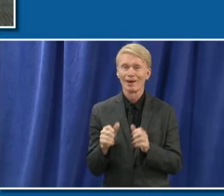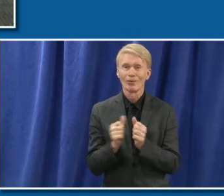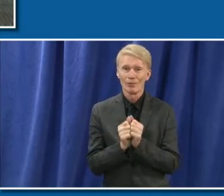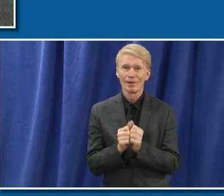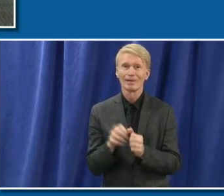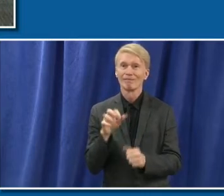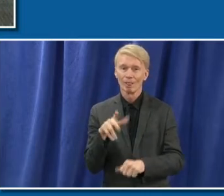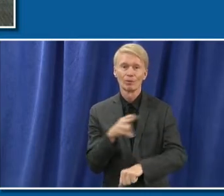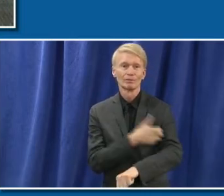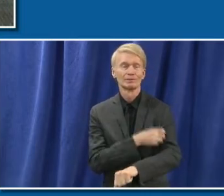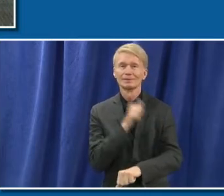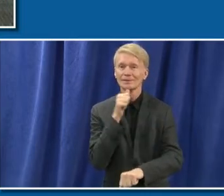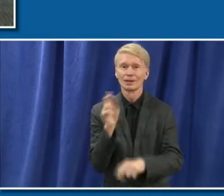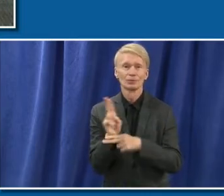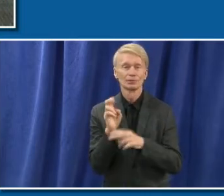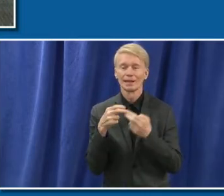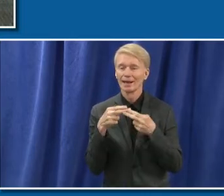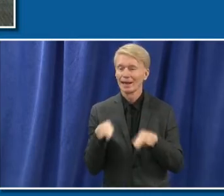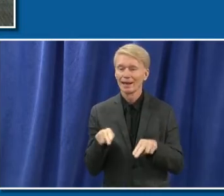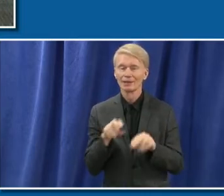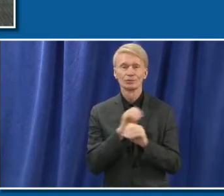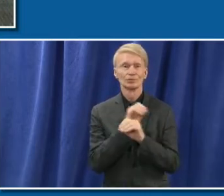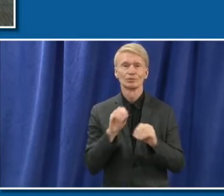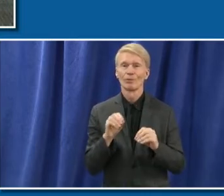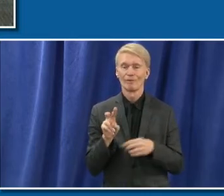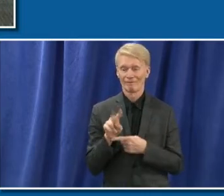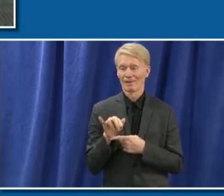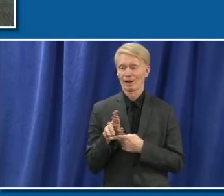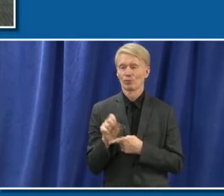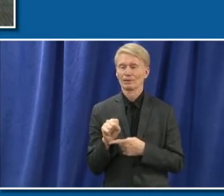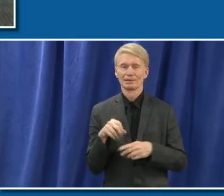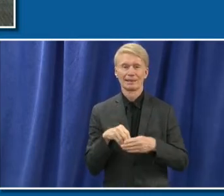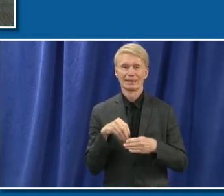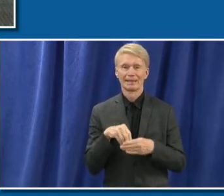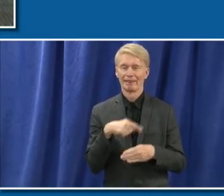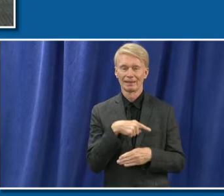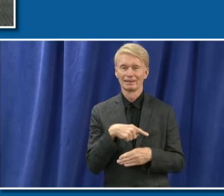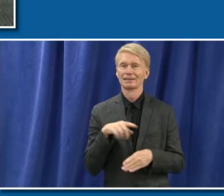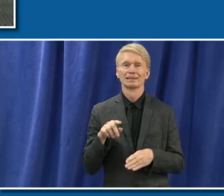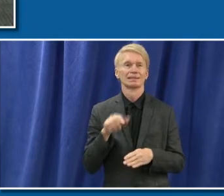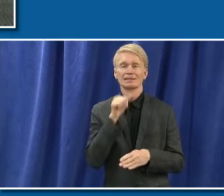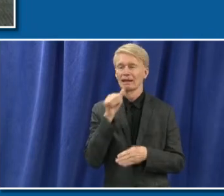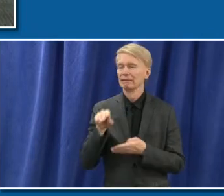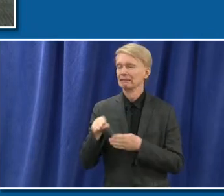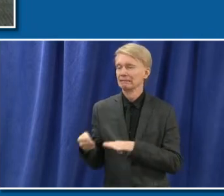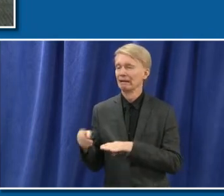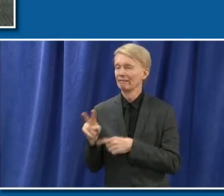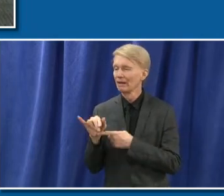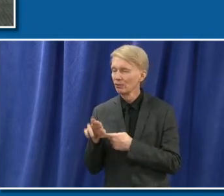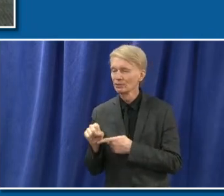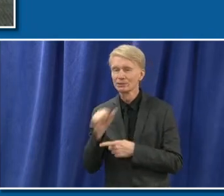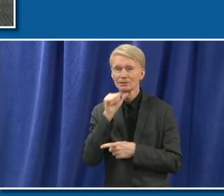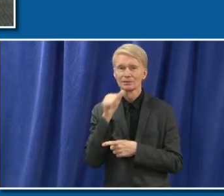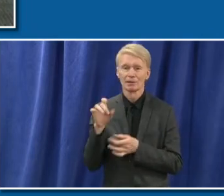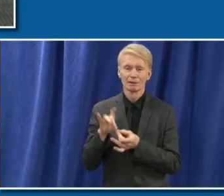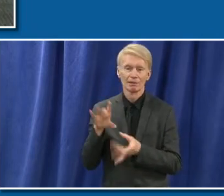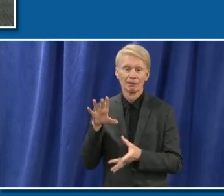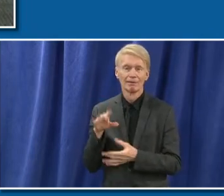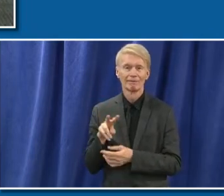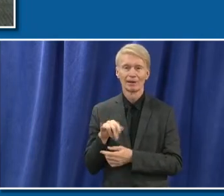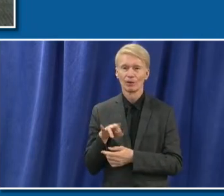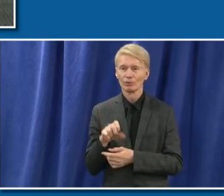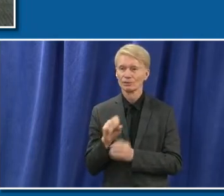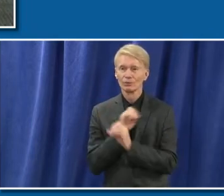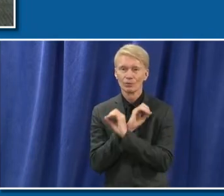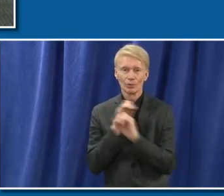involved. There is no virus. As you heard Dr. Robinson say, this is not killed virus. This is not inactivated virus. This is not a part of